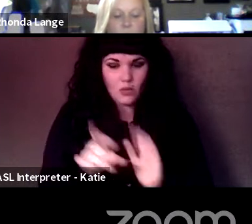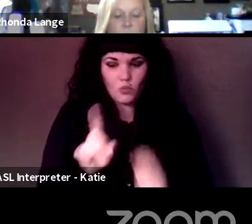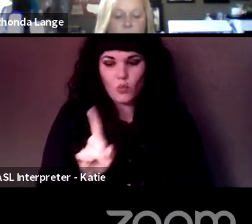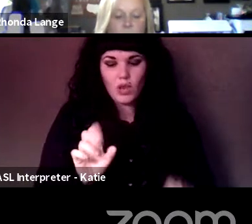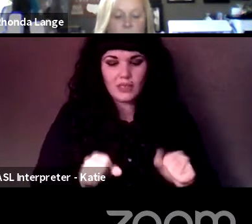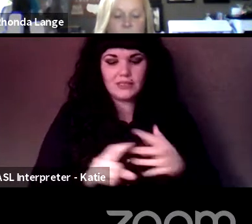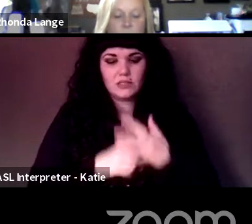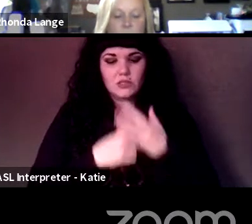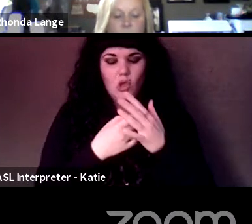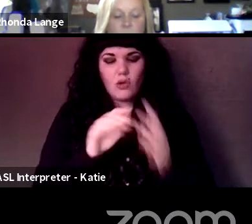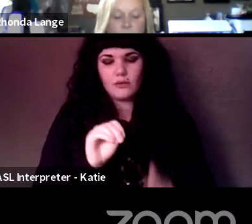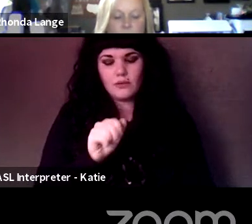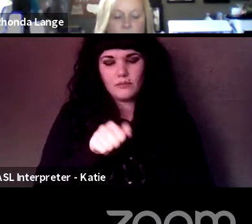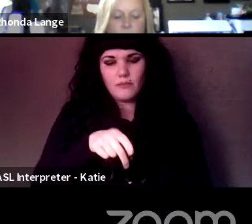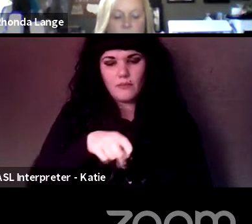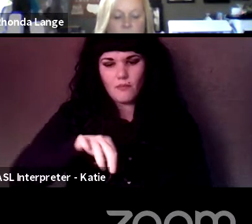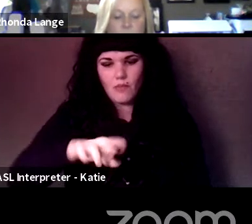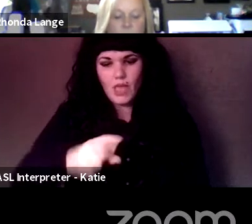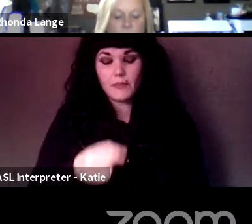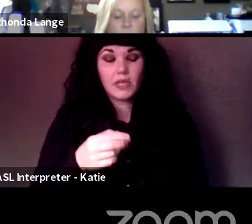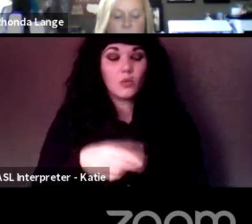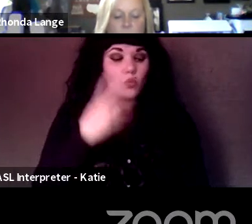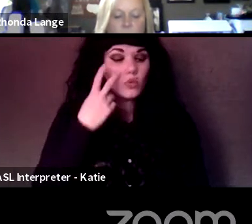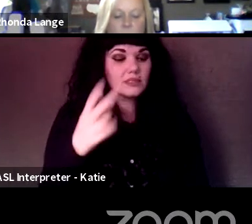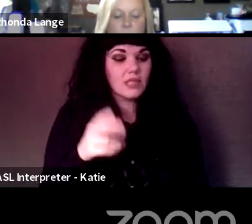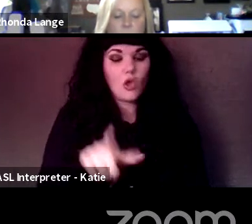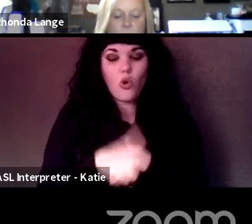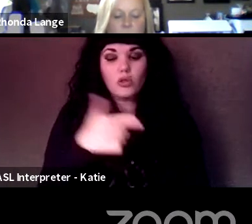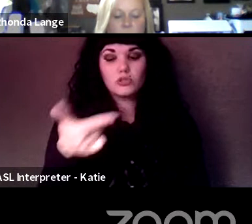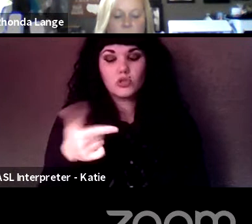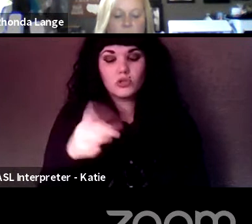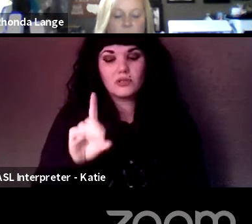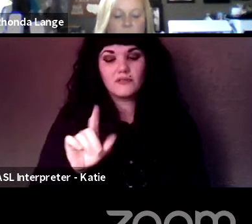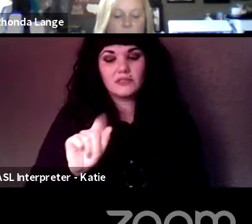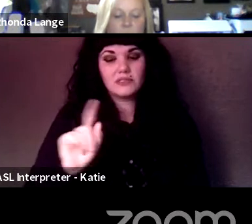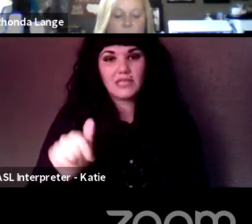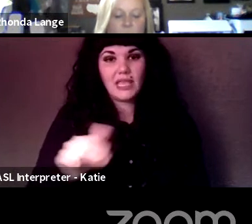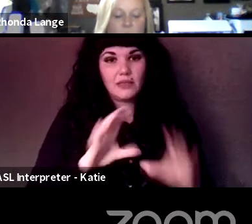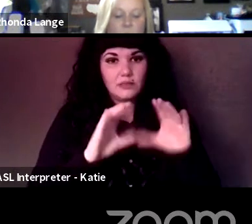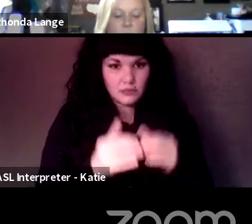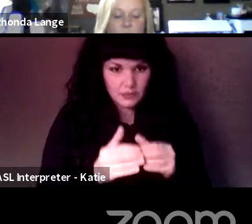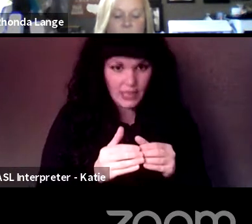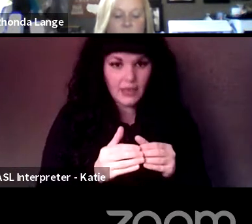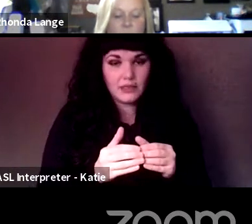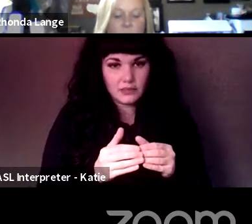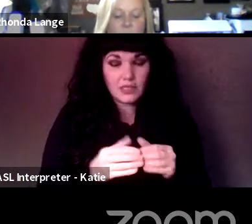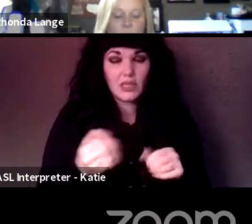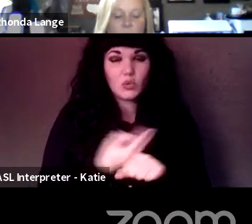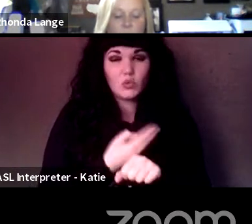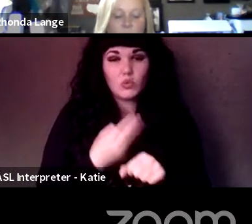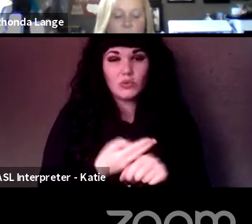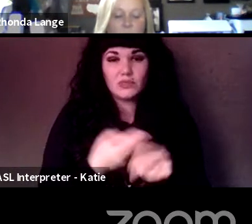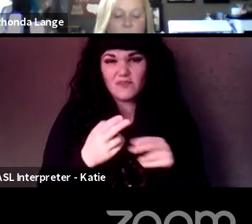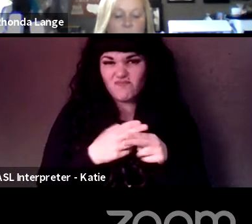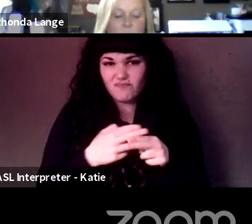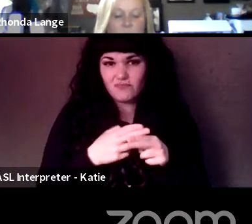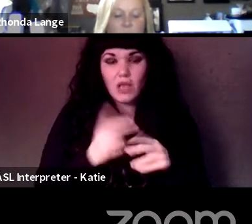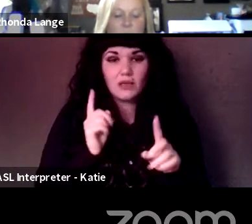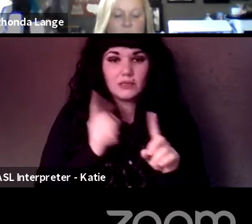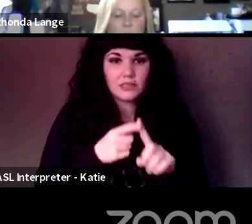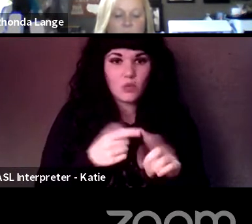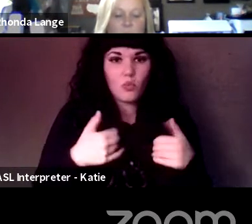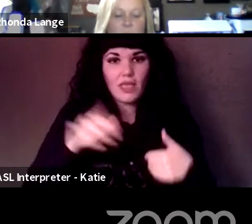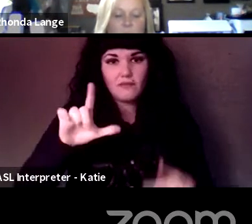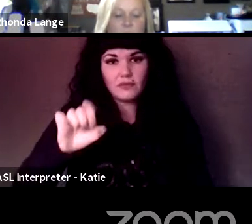would look at alternative data sets that might be utilized in the interim till we have legacy data and census data. So in